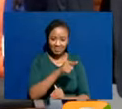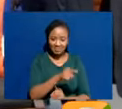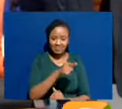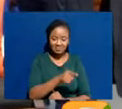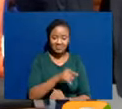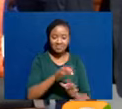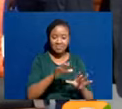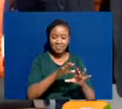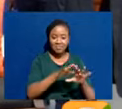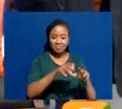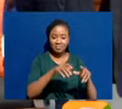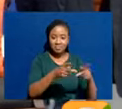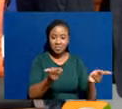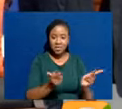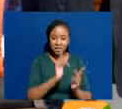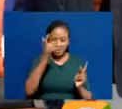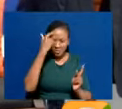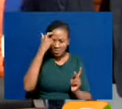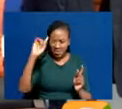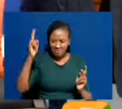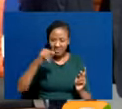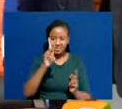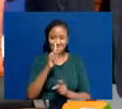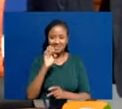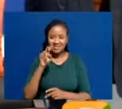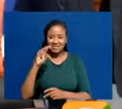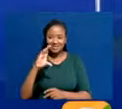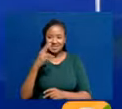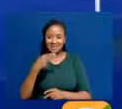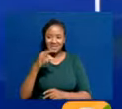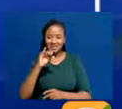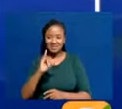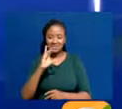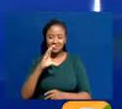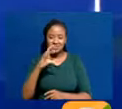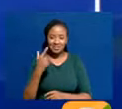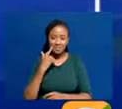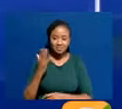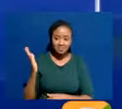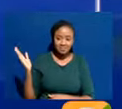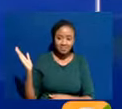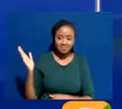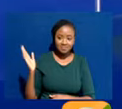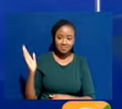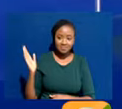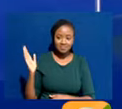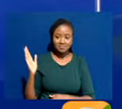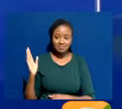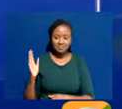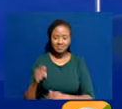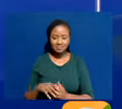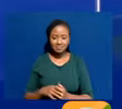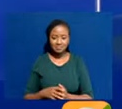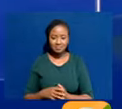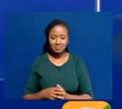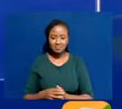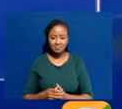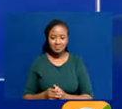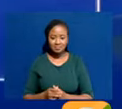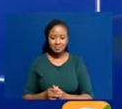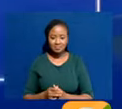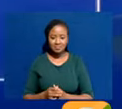And remember the first Kenchik? Oh, my favorite. Yes. With that rotisserie chicken. We call it kuku. How do